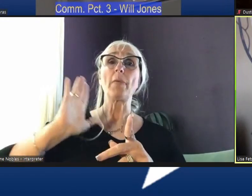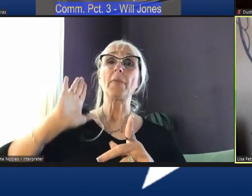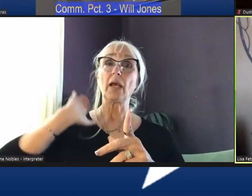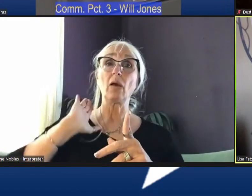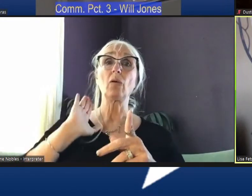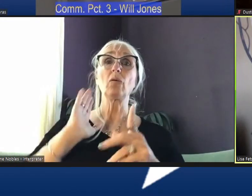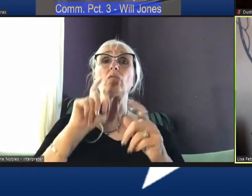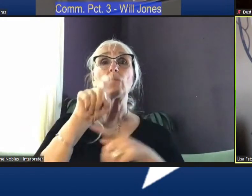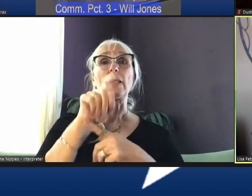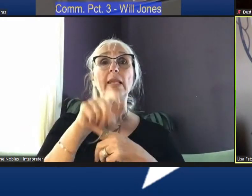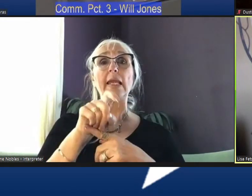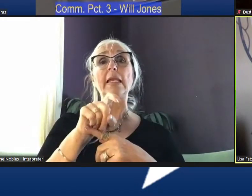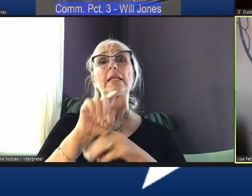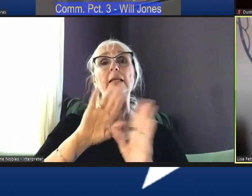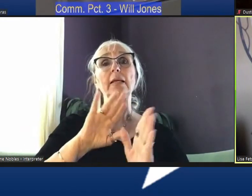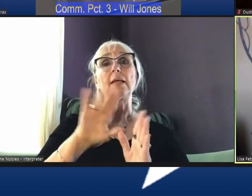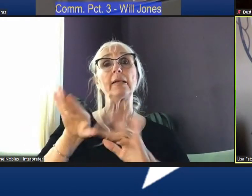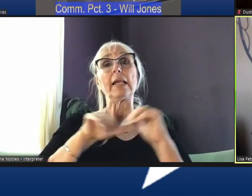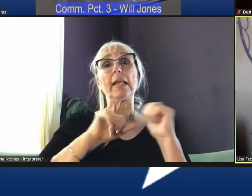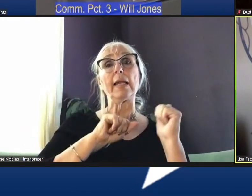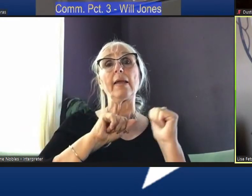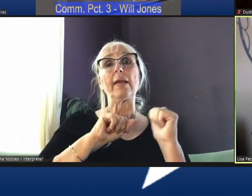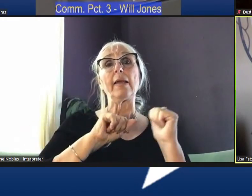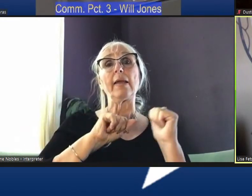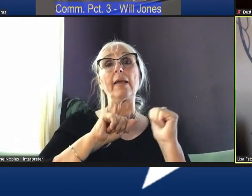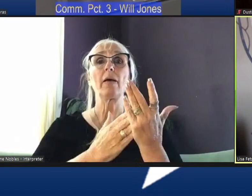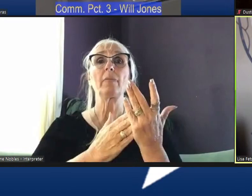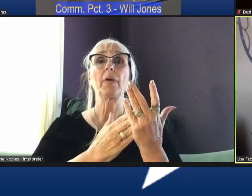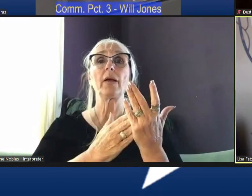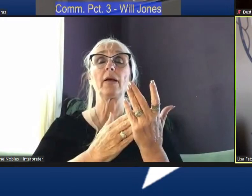needed to move away from. There were some